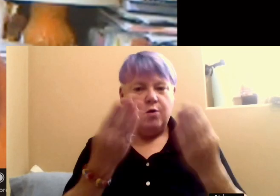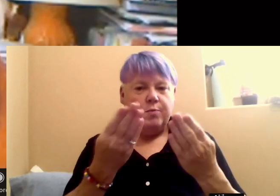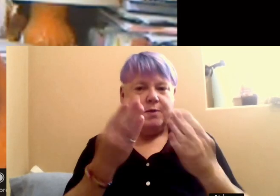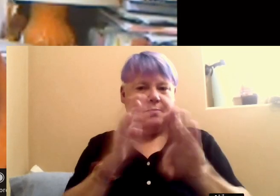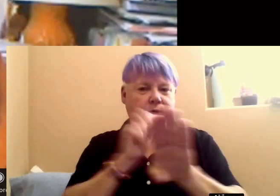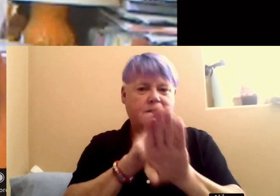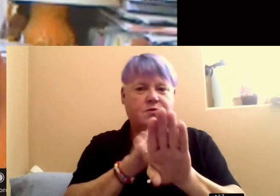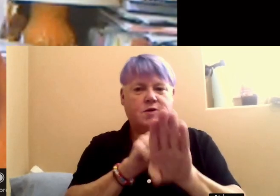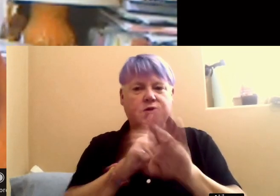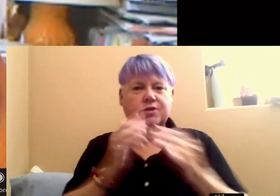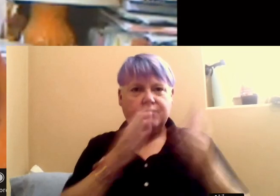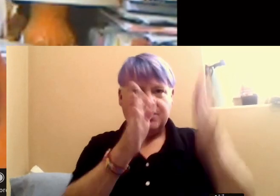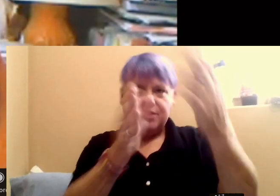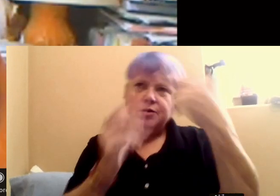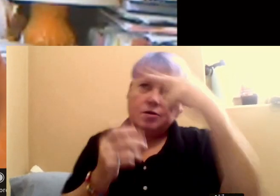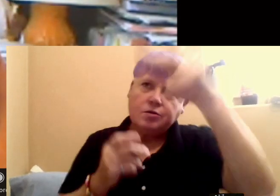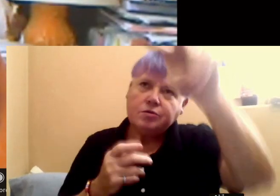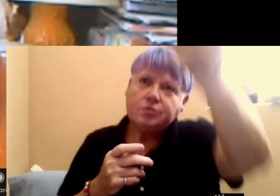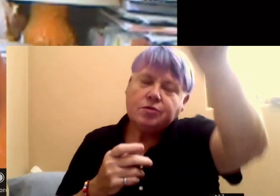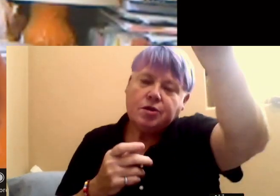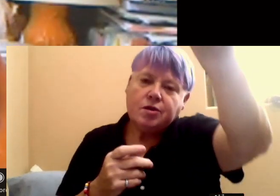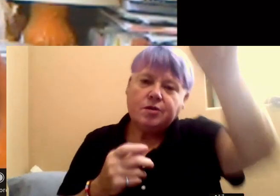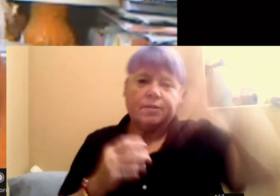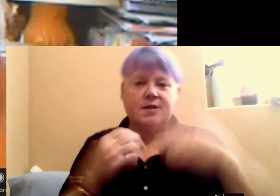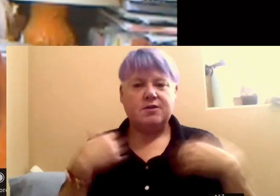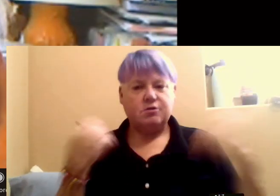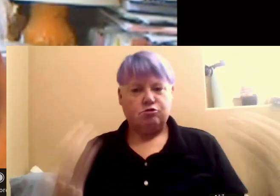the corridor, and I saw her strong